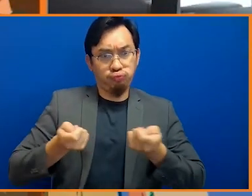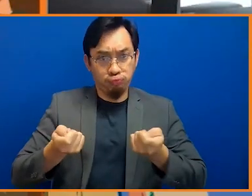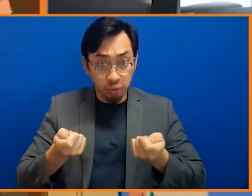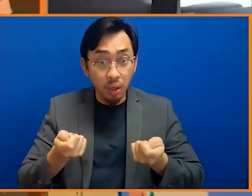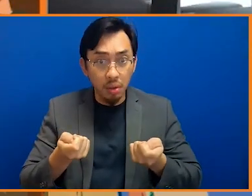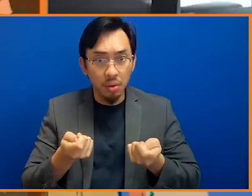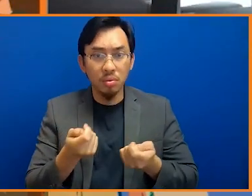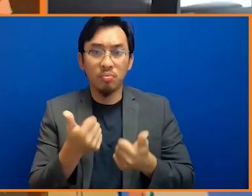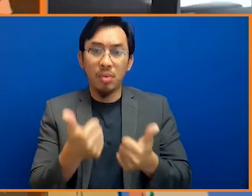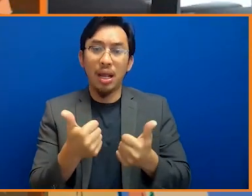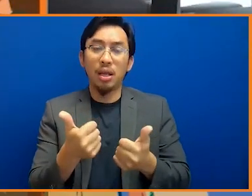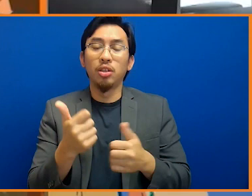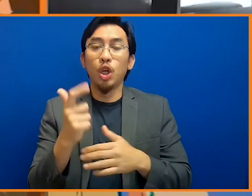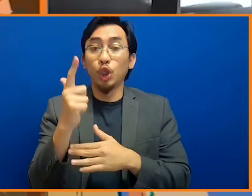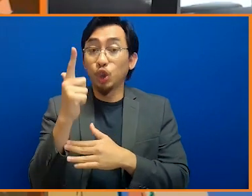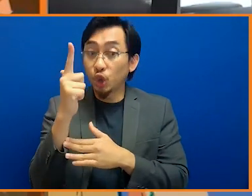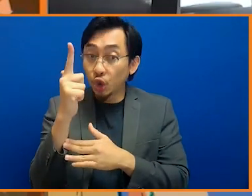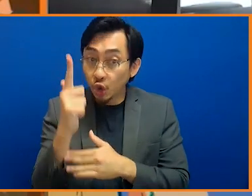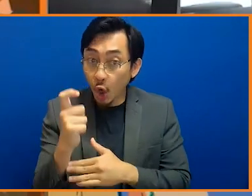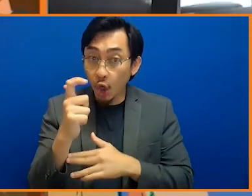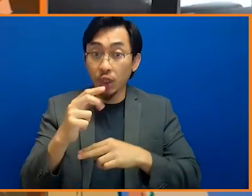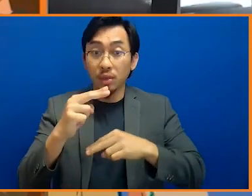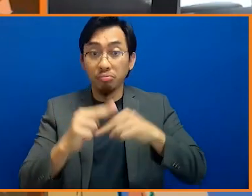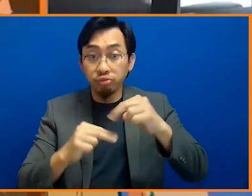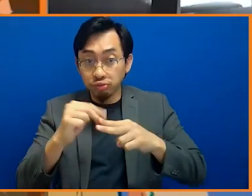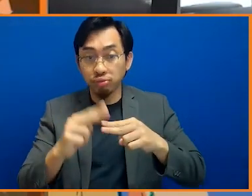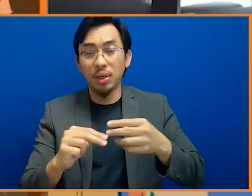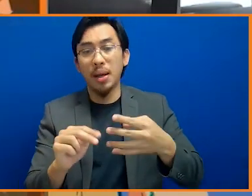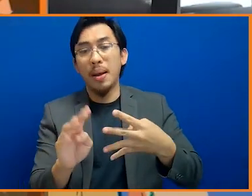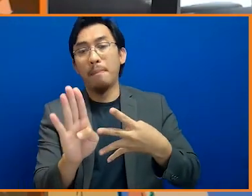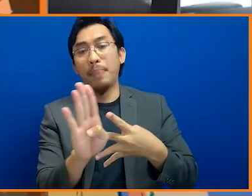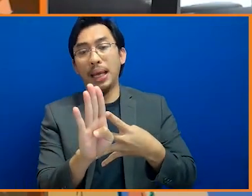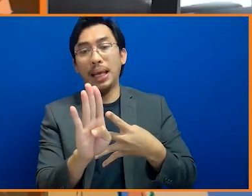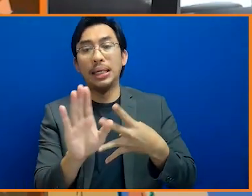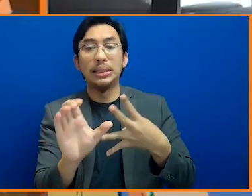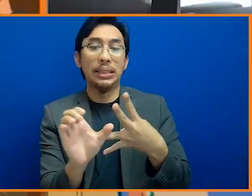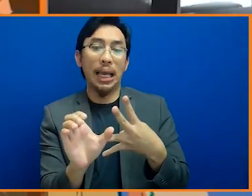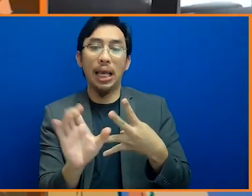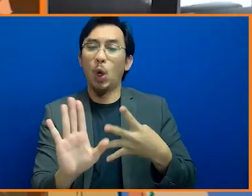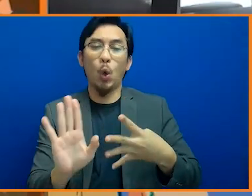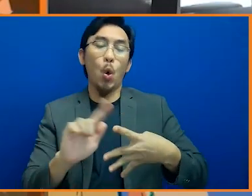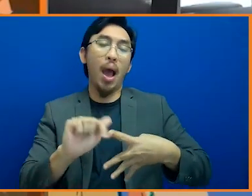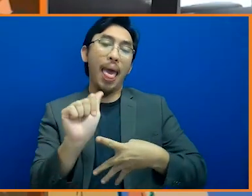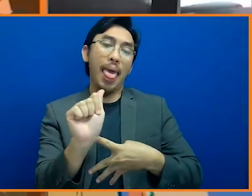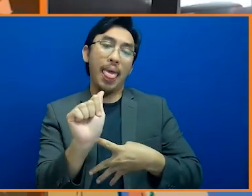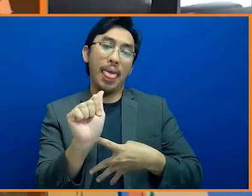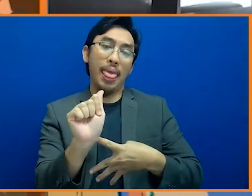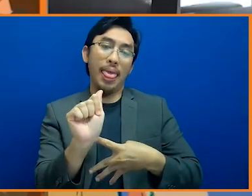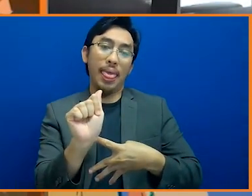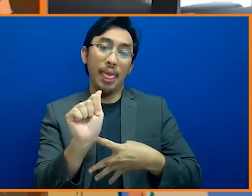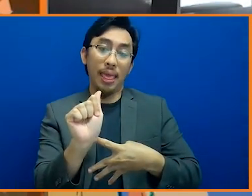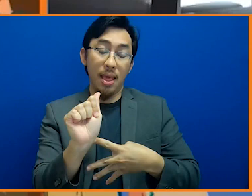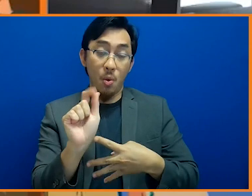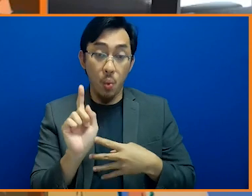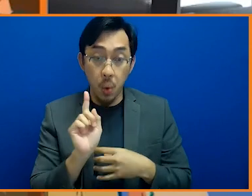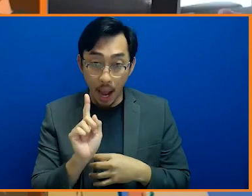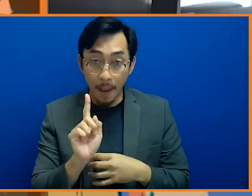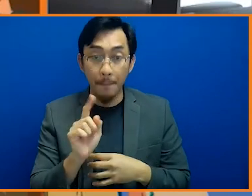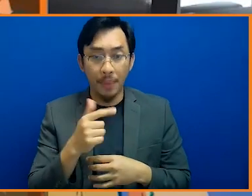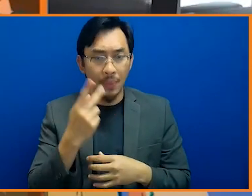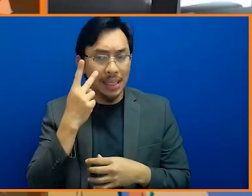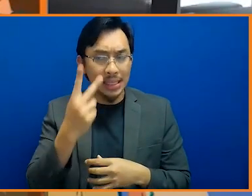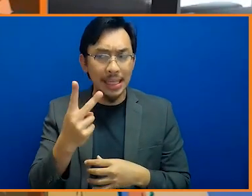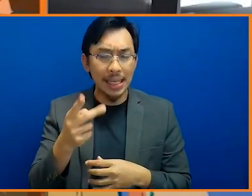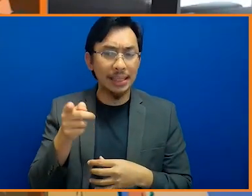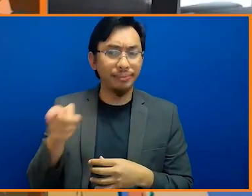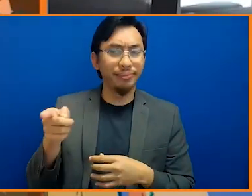best one to start with escape building is to construct type B or type C, not type A. Because what we